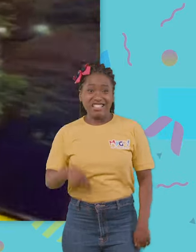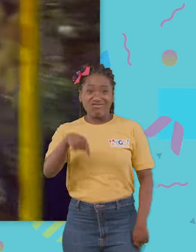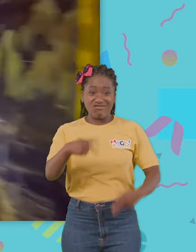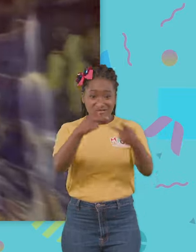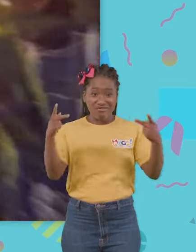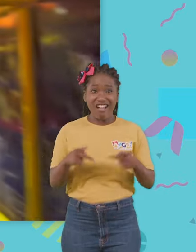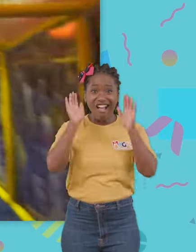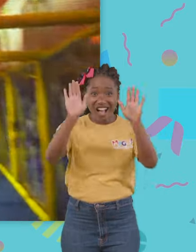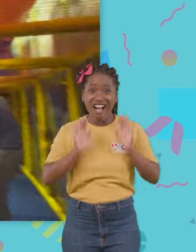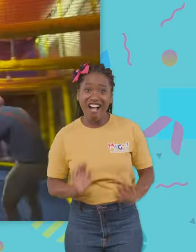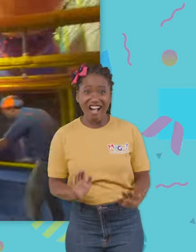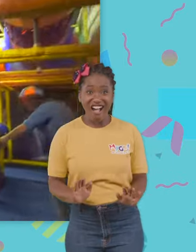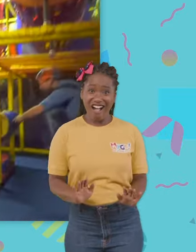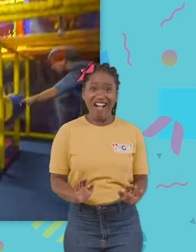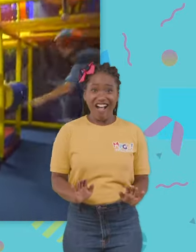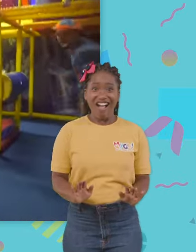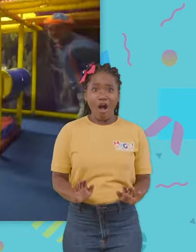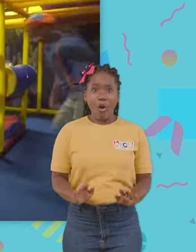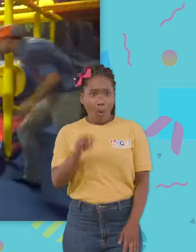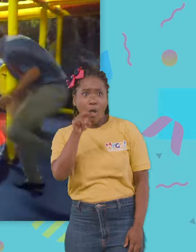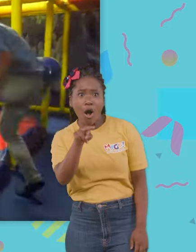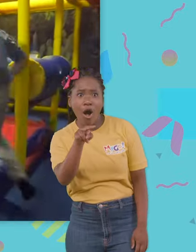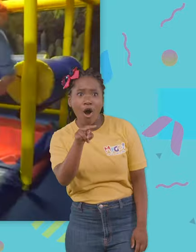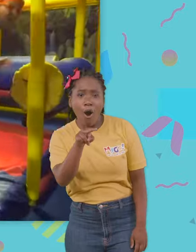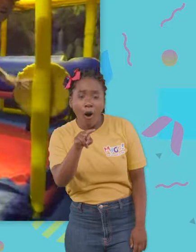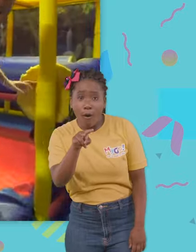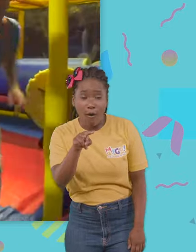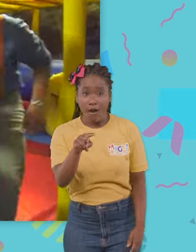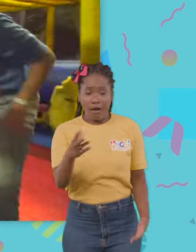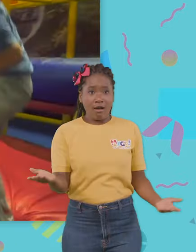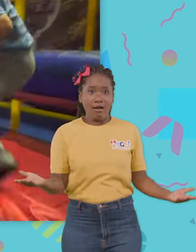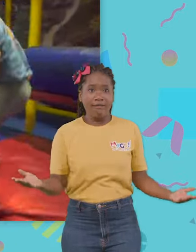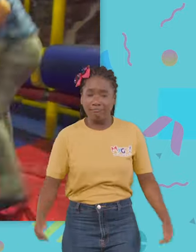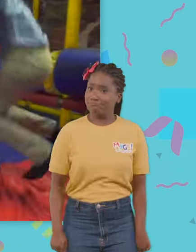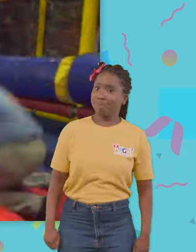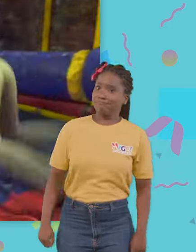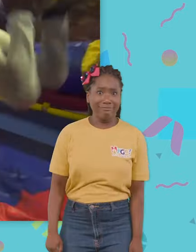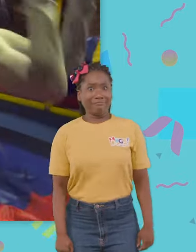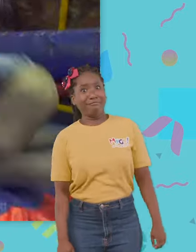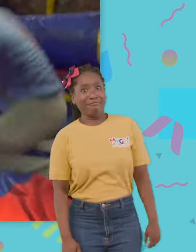Whoa! This place is awesome! Whoa! Look at this place! Whoa! Whoa!